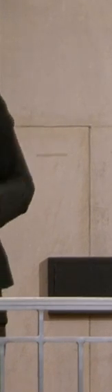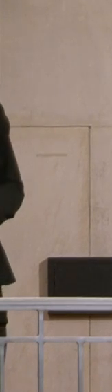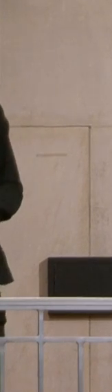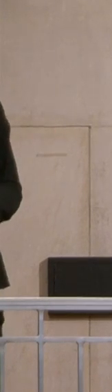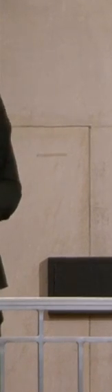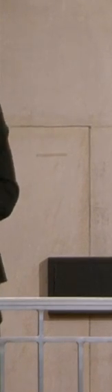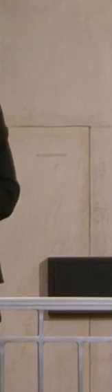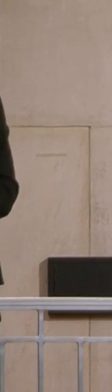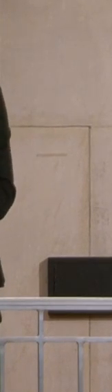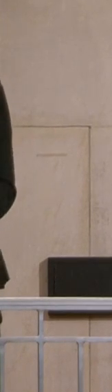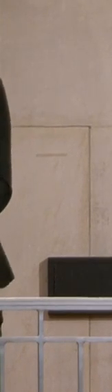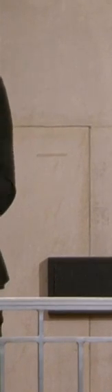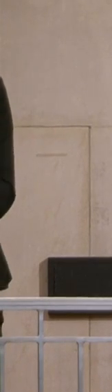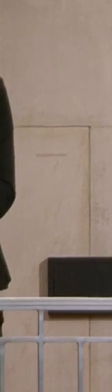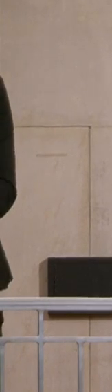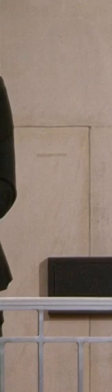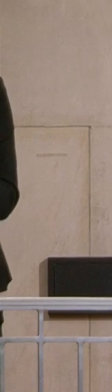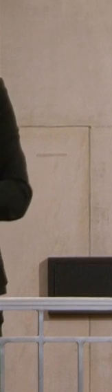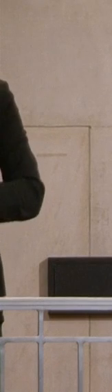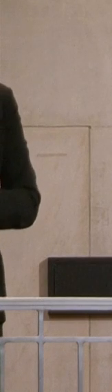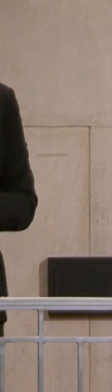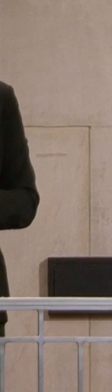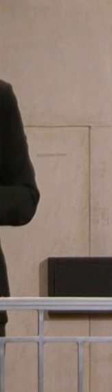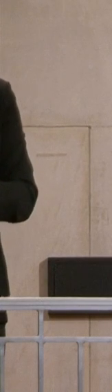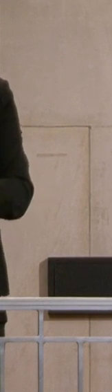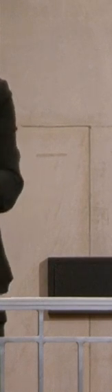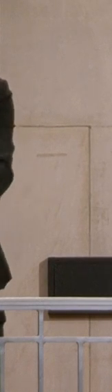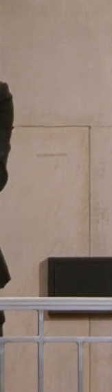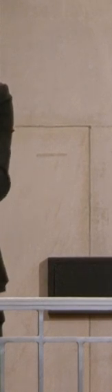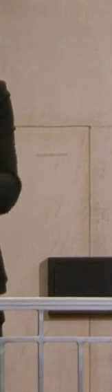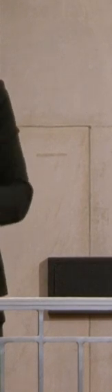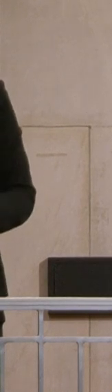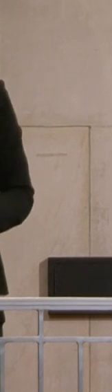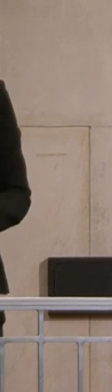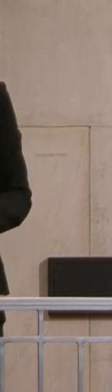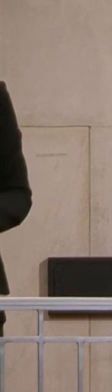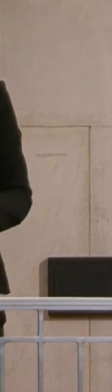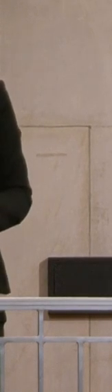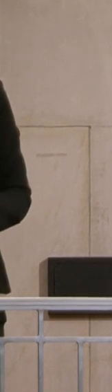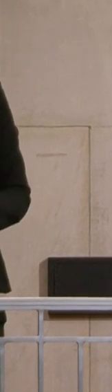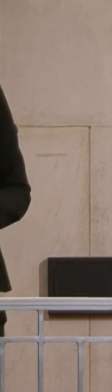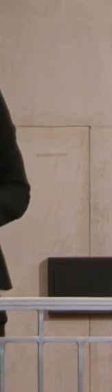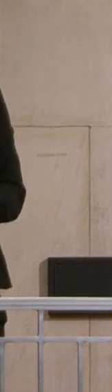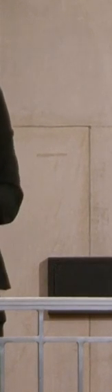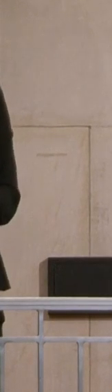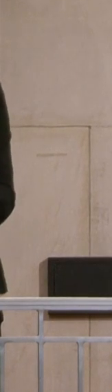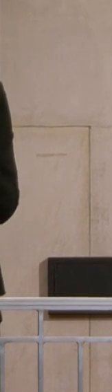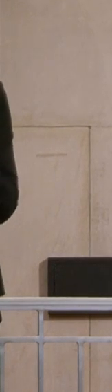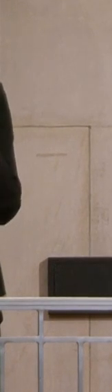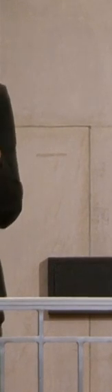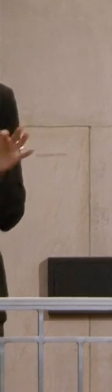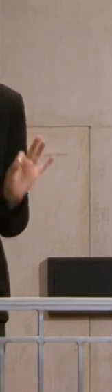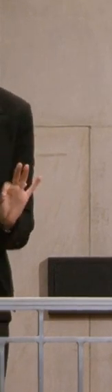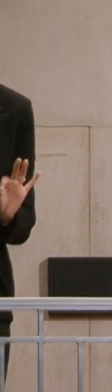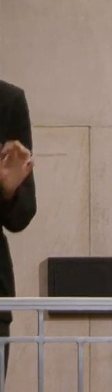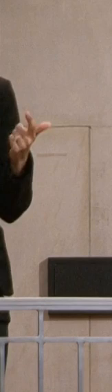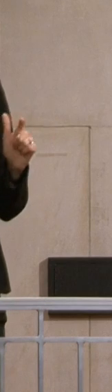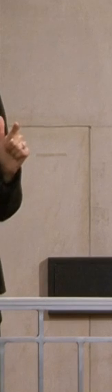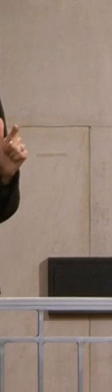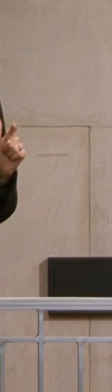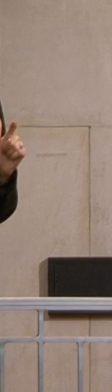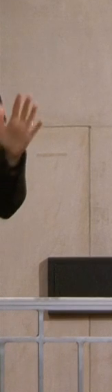against all forms of bigotry, no matter how small, no matter how large, and to press forward in our mission to